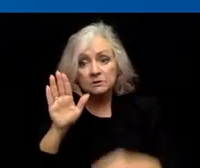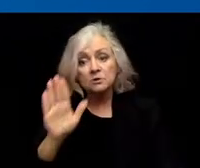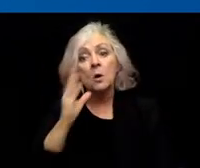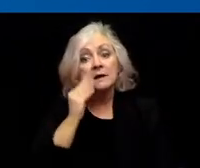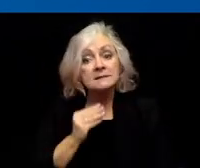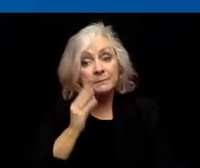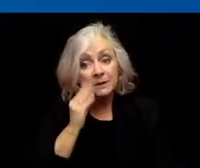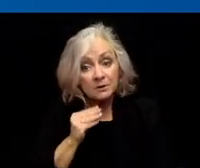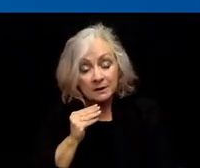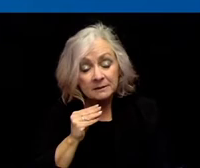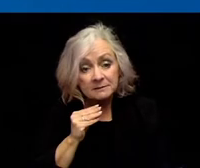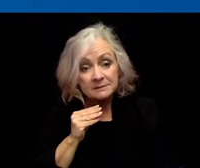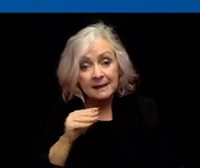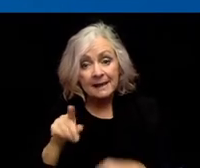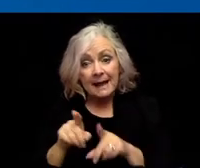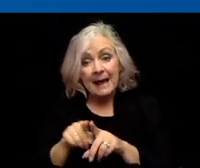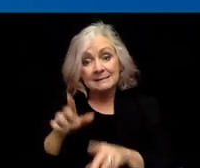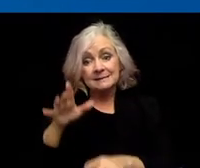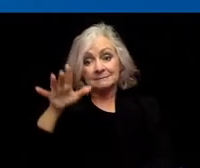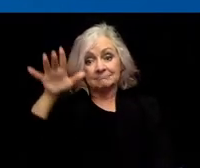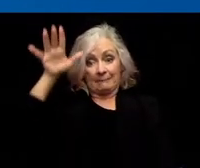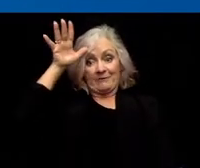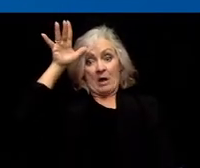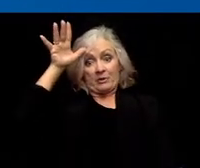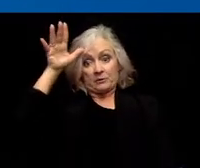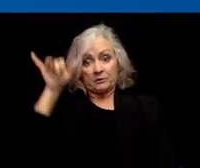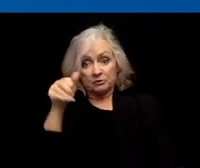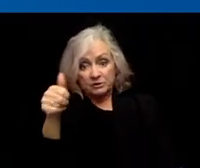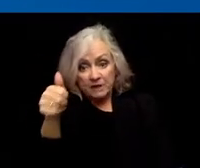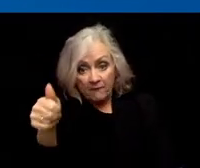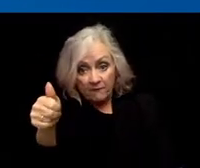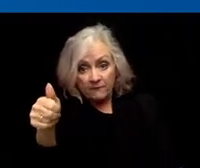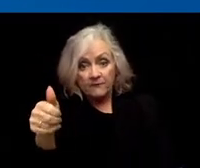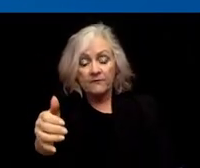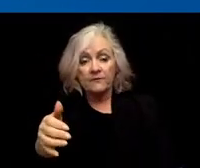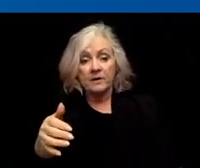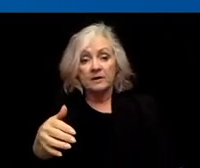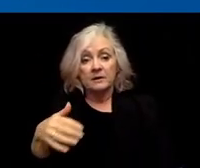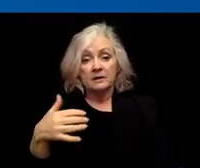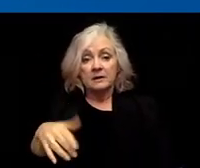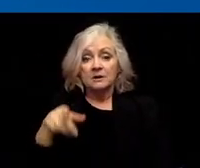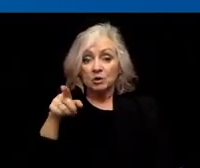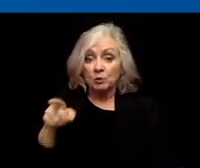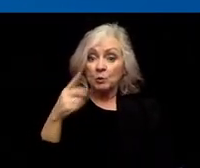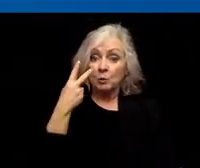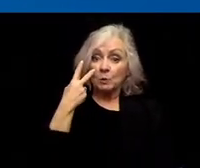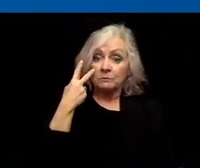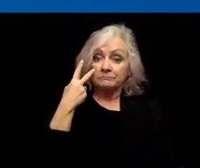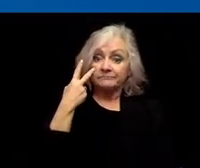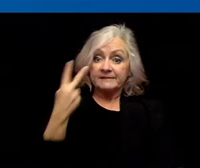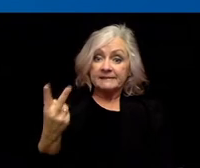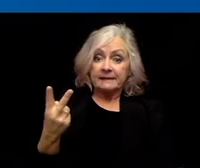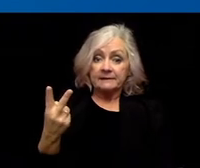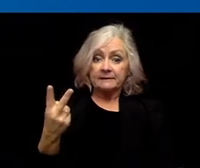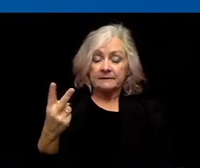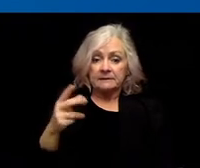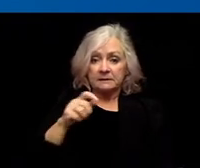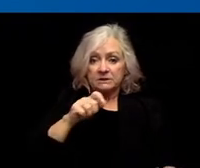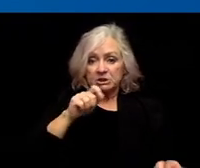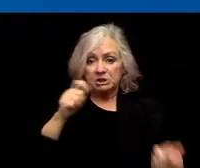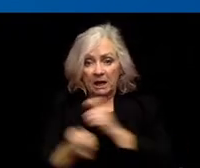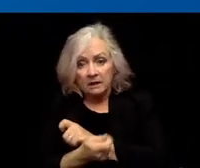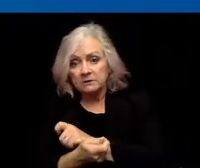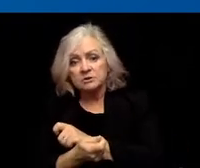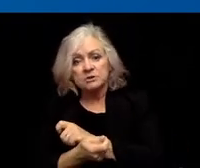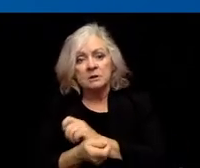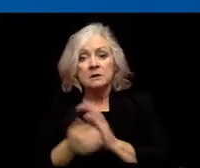experiences as a parent. I think that what's telling is that you've experienced the shift in some places